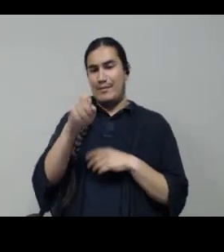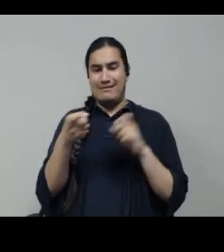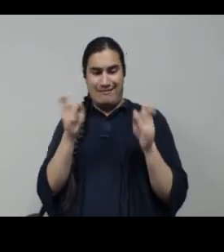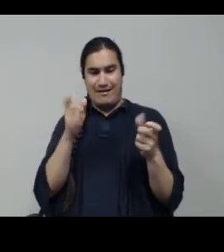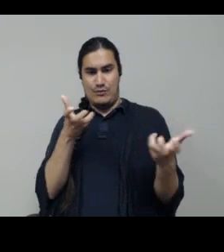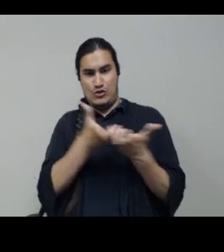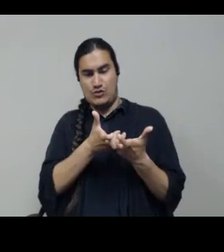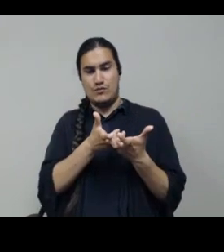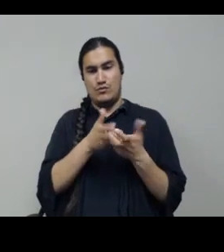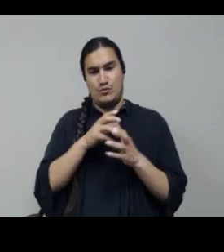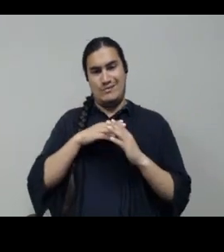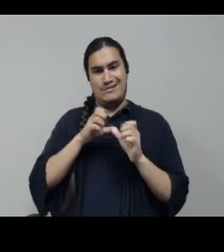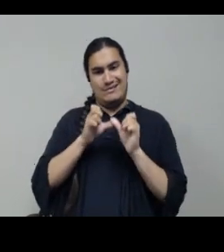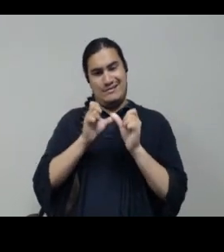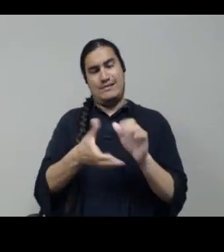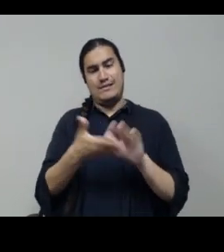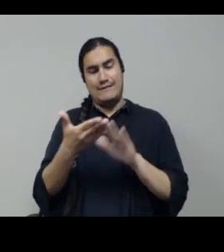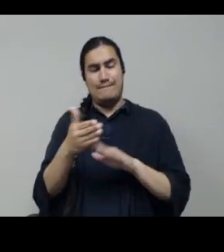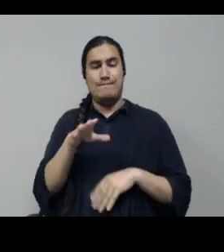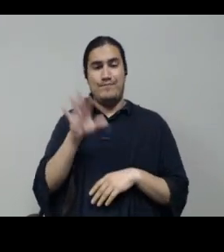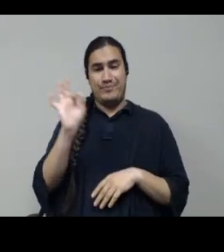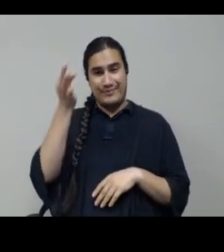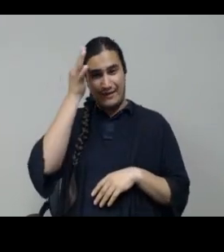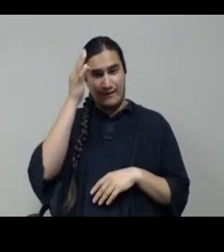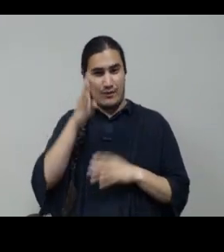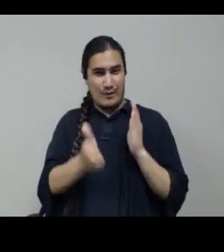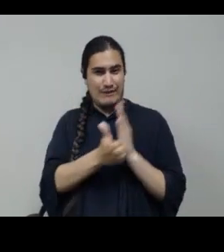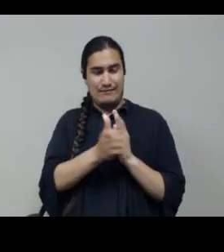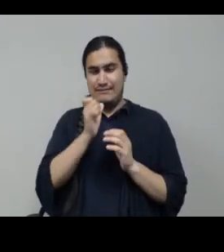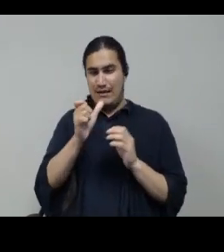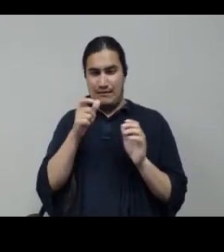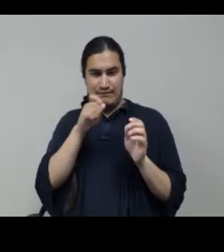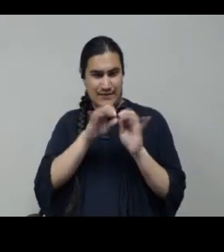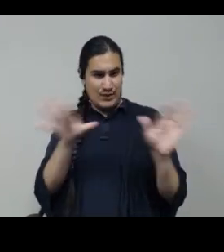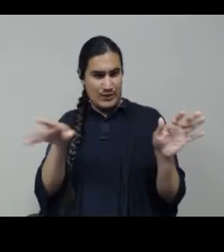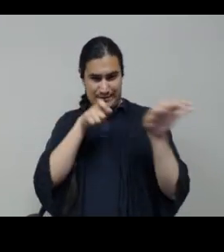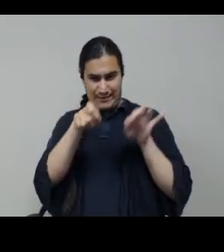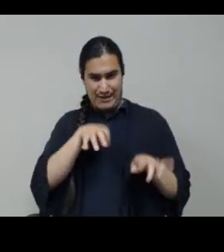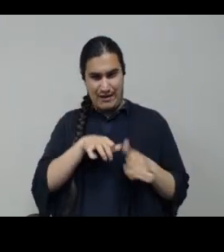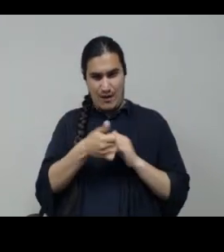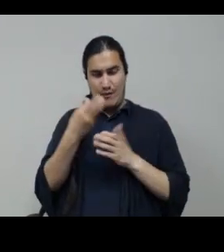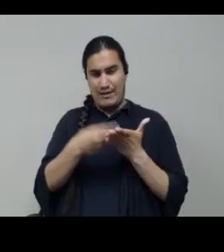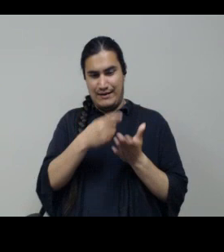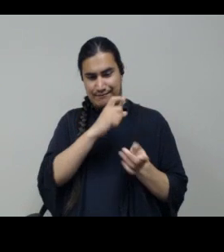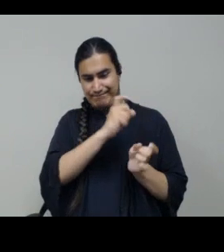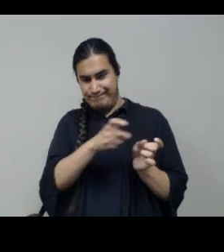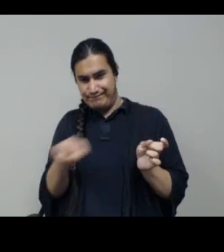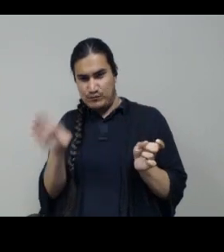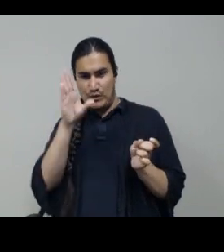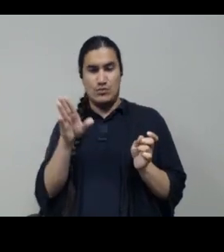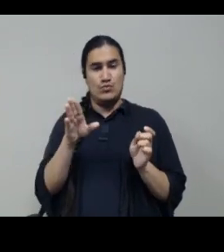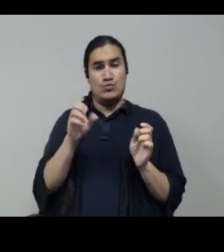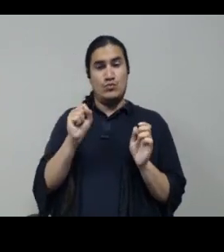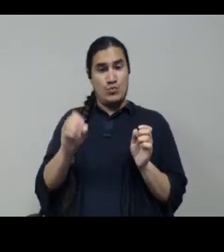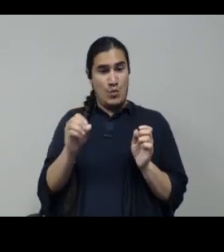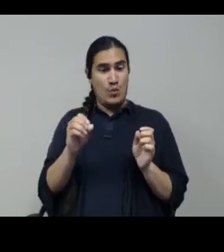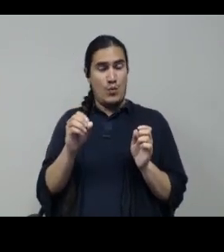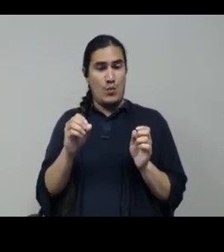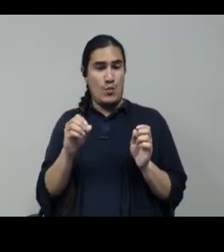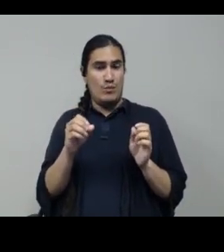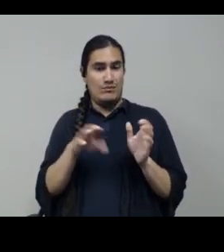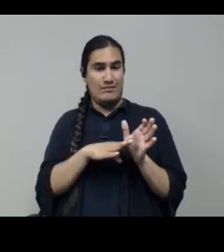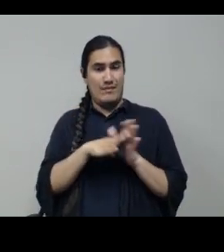resiliency. The federal bill did not specify how these funds would be distributed, so the framework developed by the